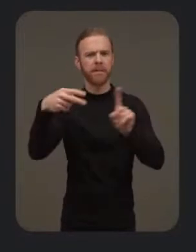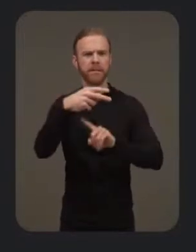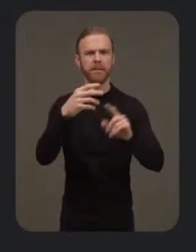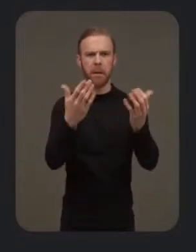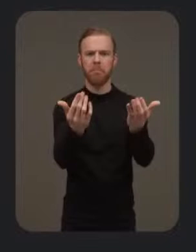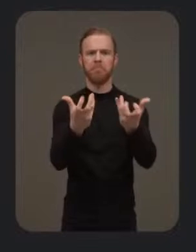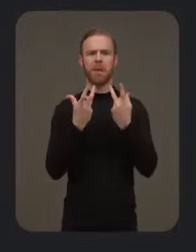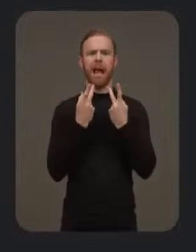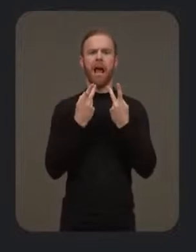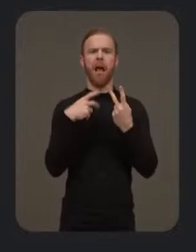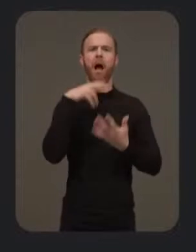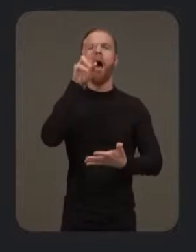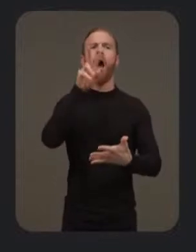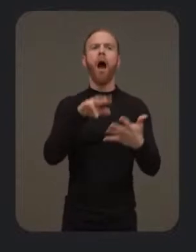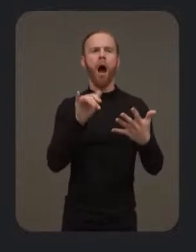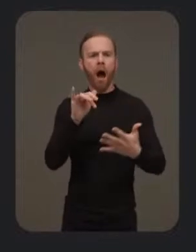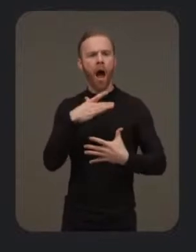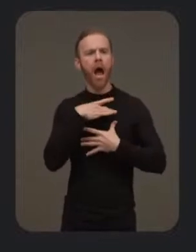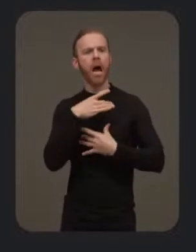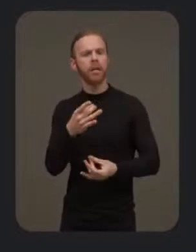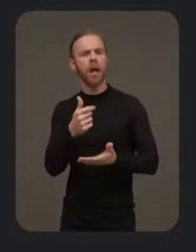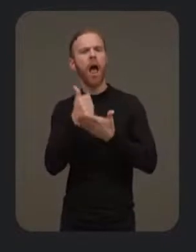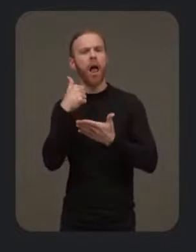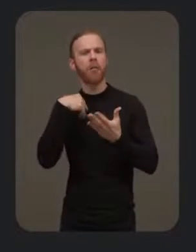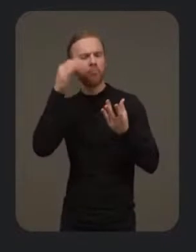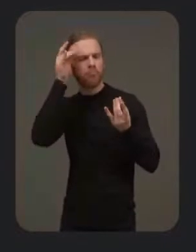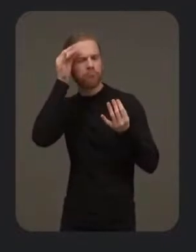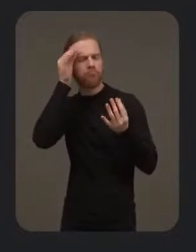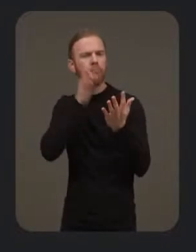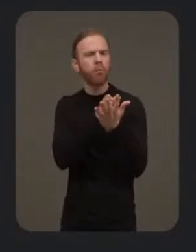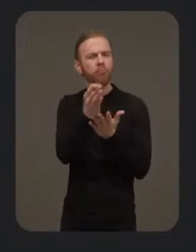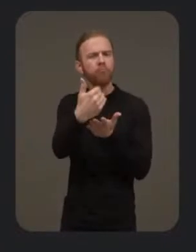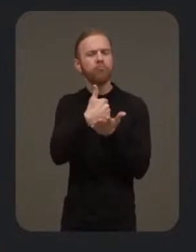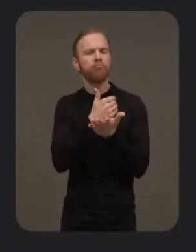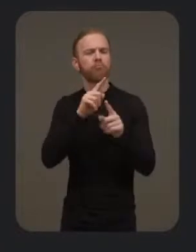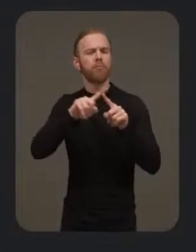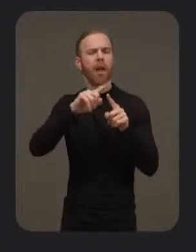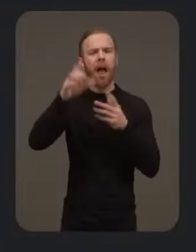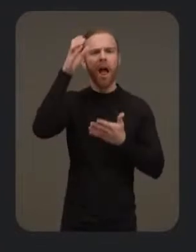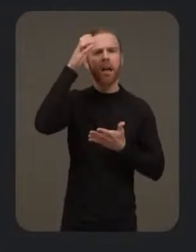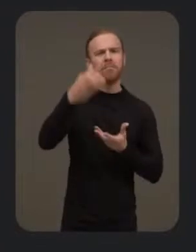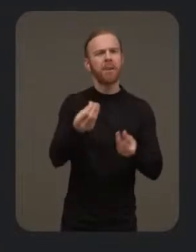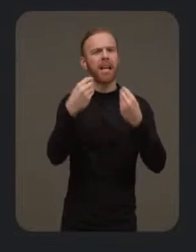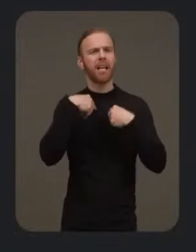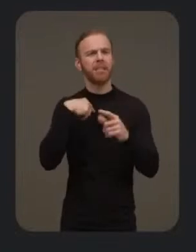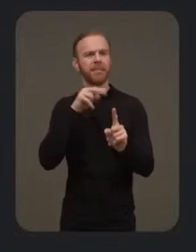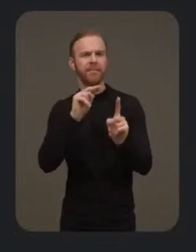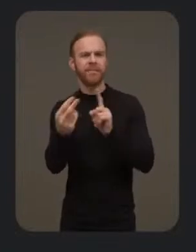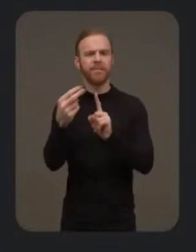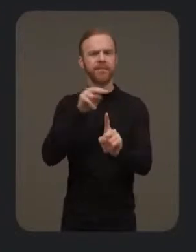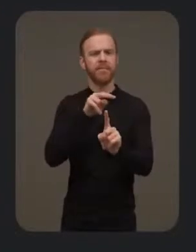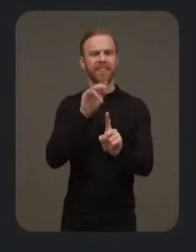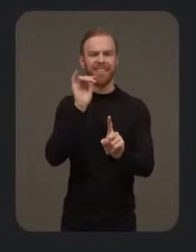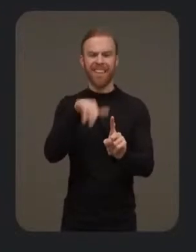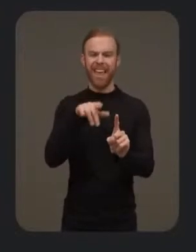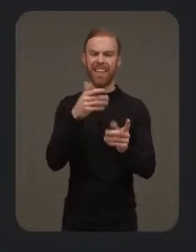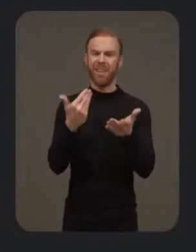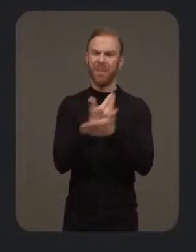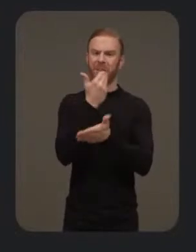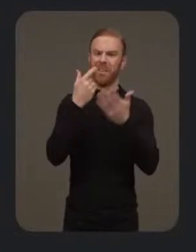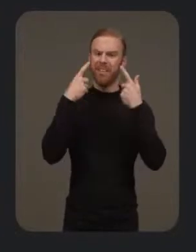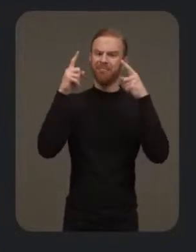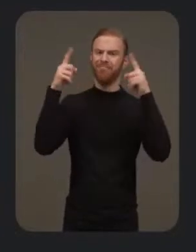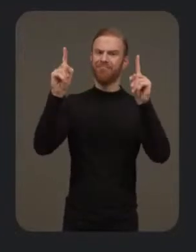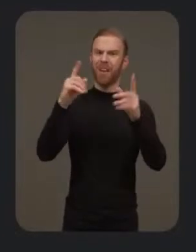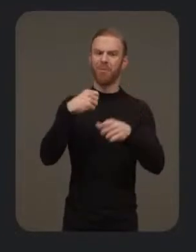what's interesting here is it's helping me think through the concept. So it's giving me different viewpoints. It was a visionary product. It was a missed opportunity.